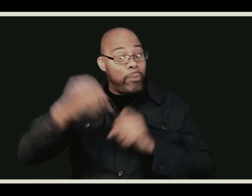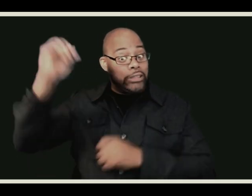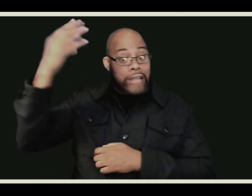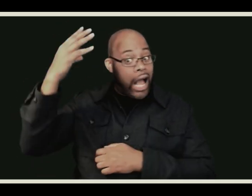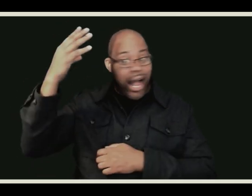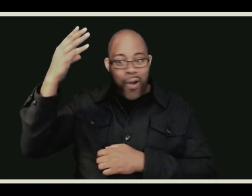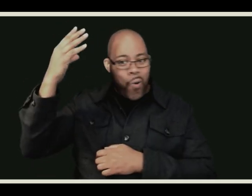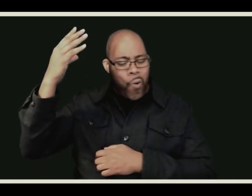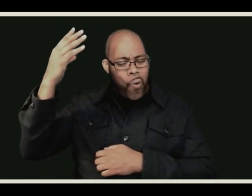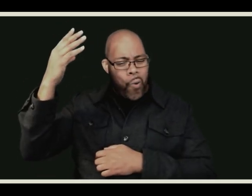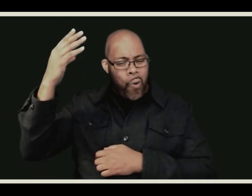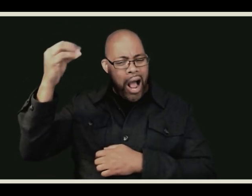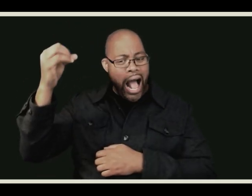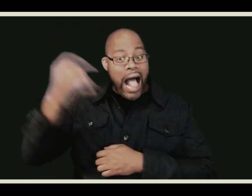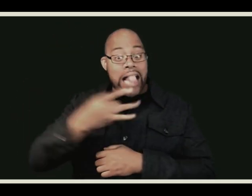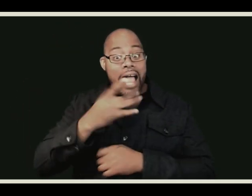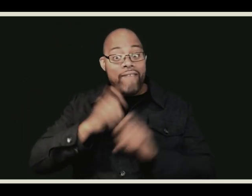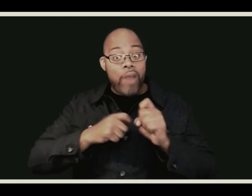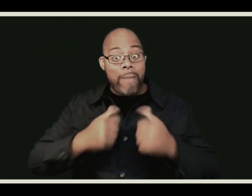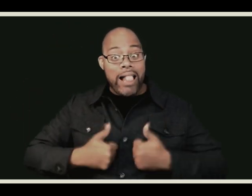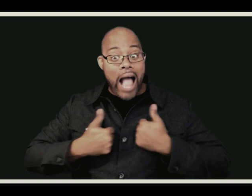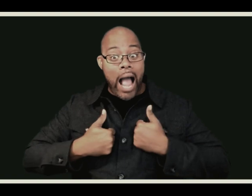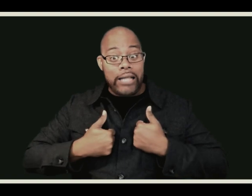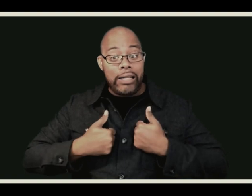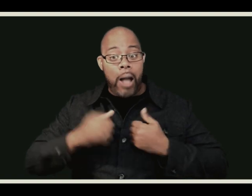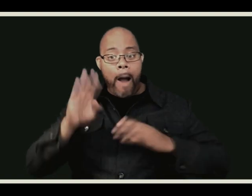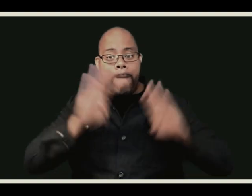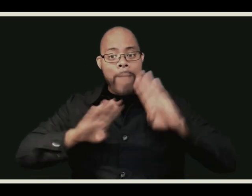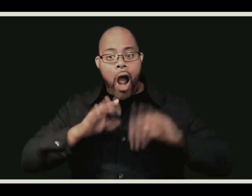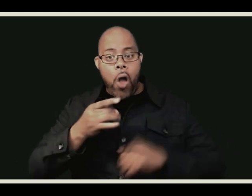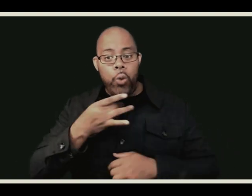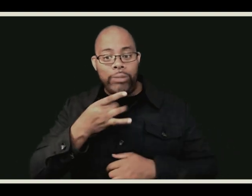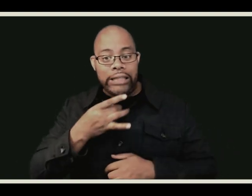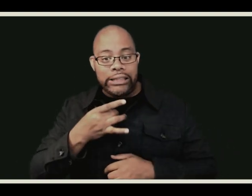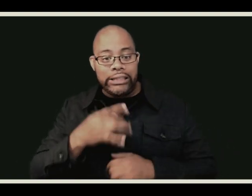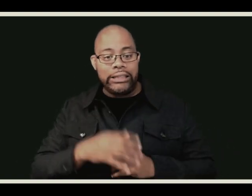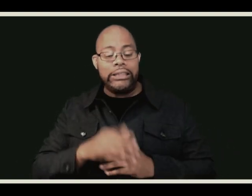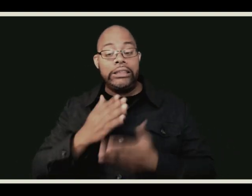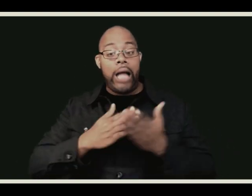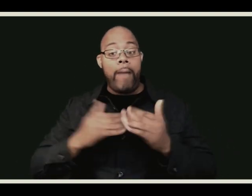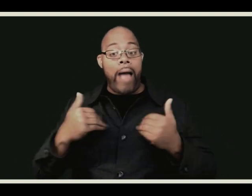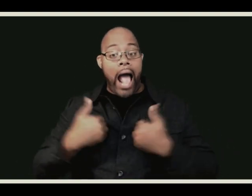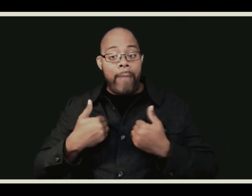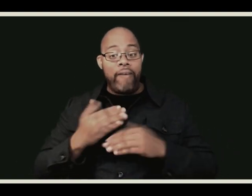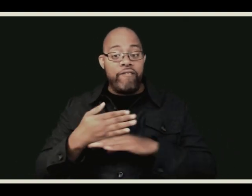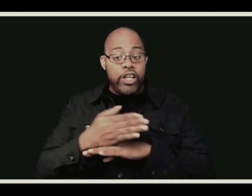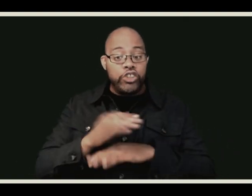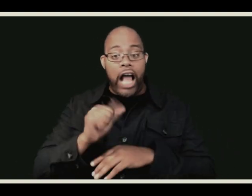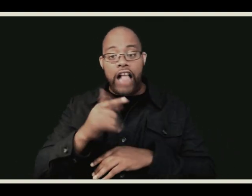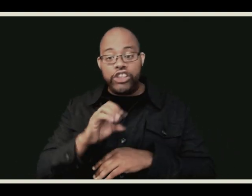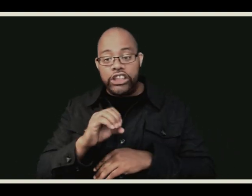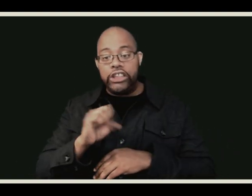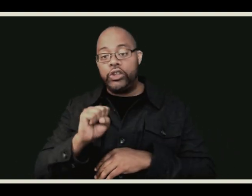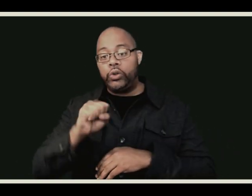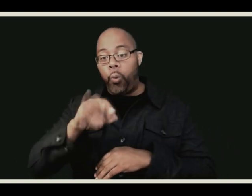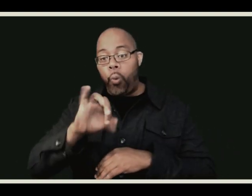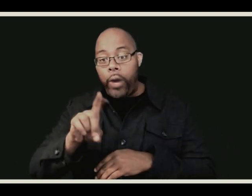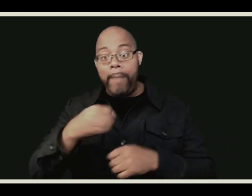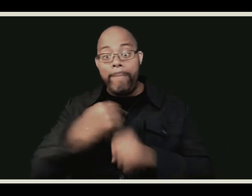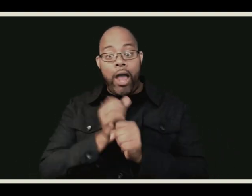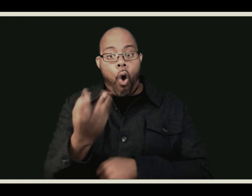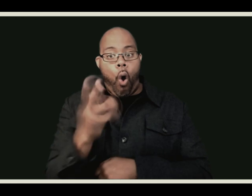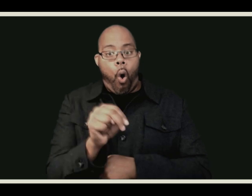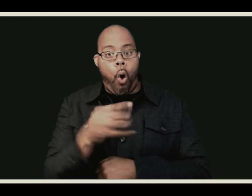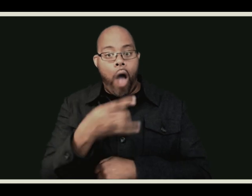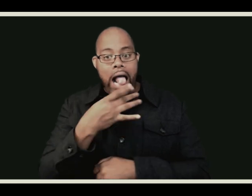sun. We have light from life, bioluminescence. So some species of fish, algae, squid, and other animals create their own